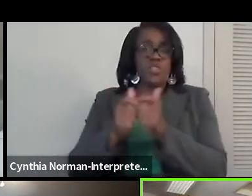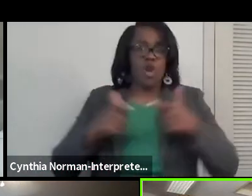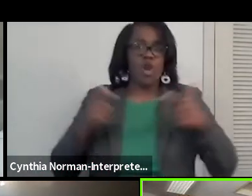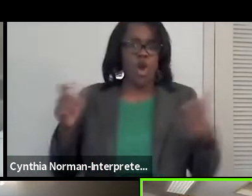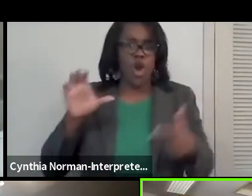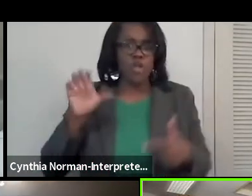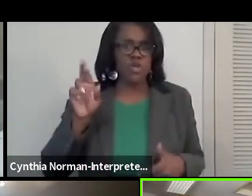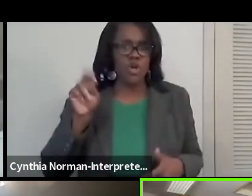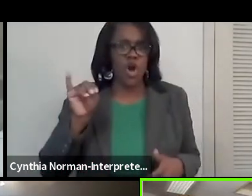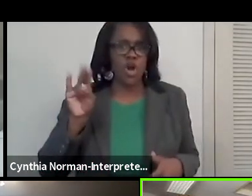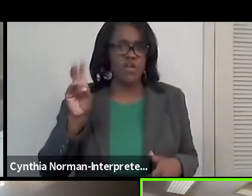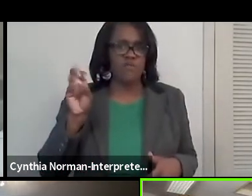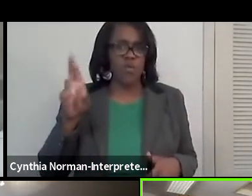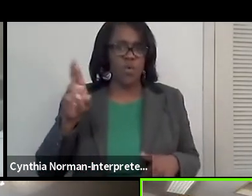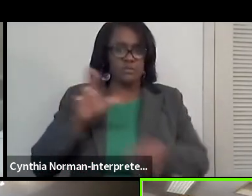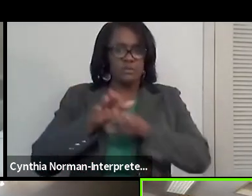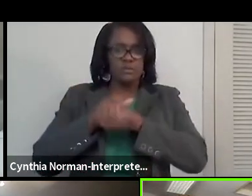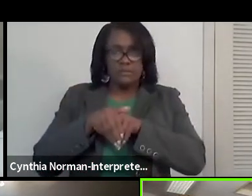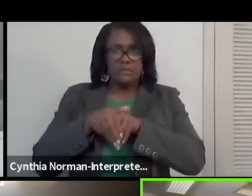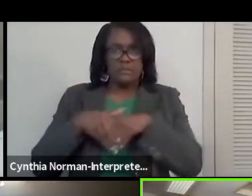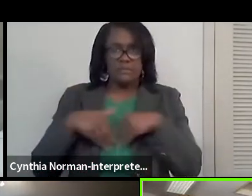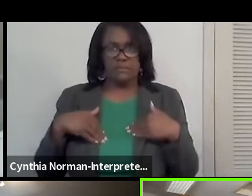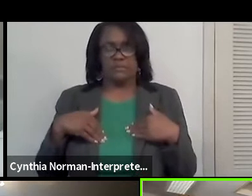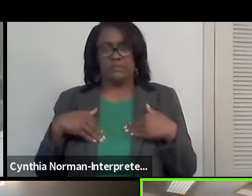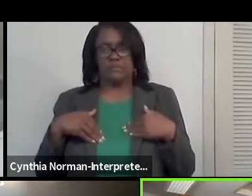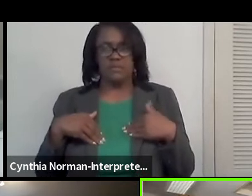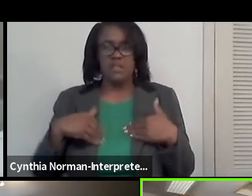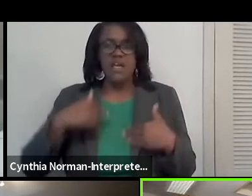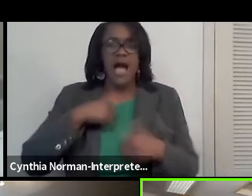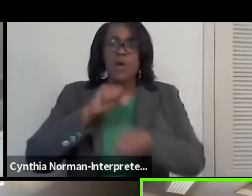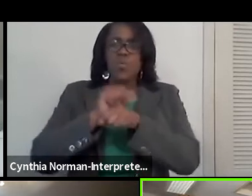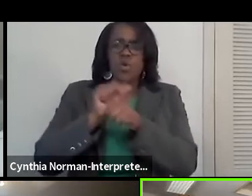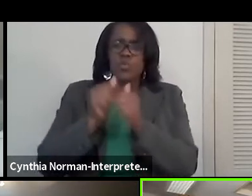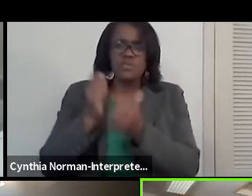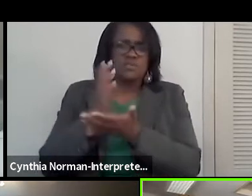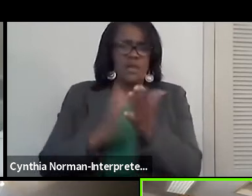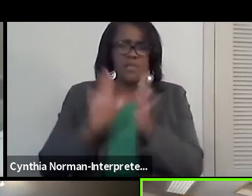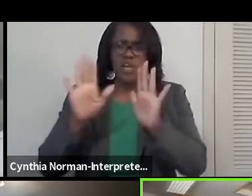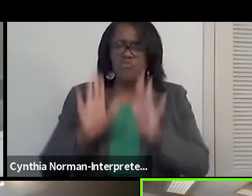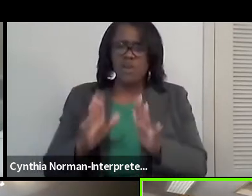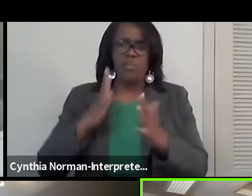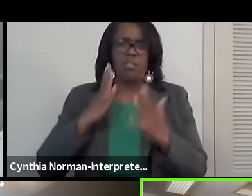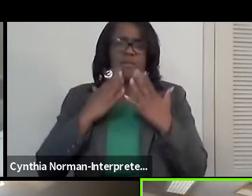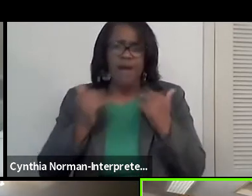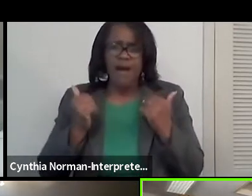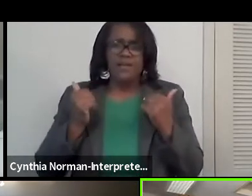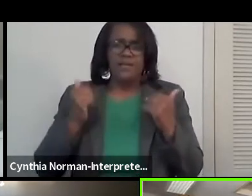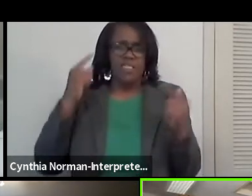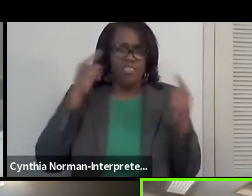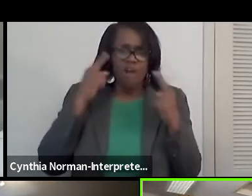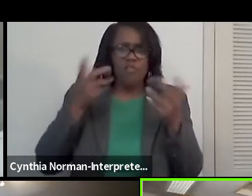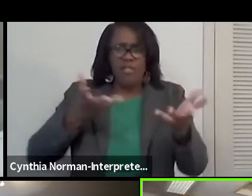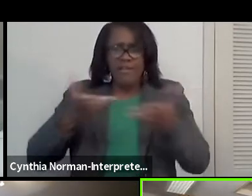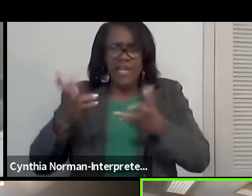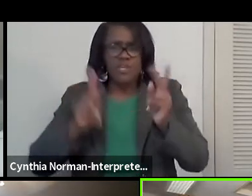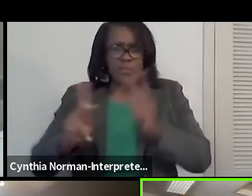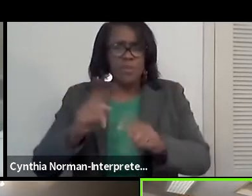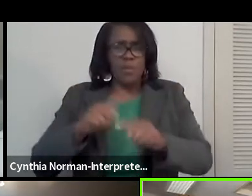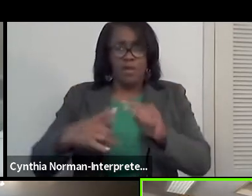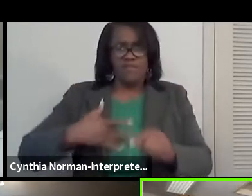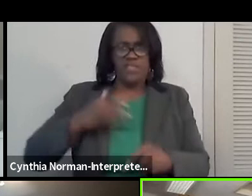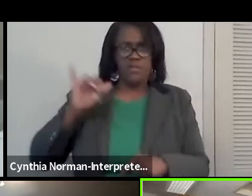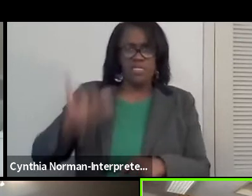And I worked with some incredible, kind, thoughtful, engaging people, but at the same time, feeling that feeling